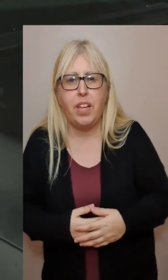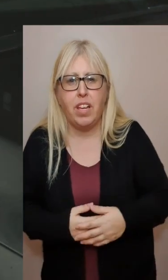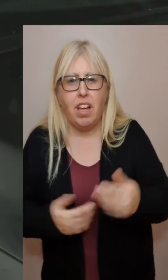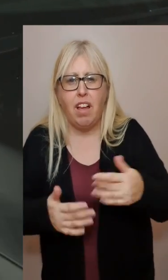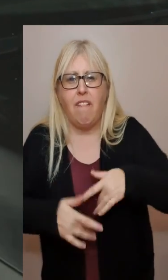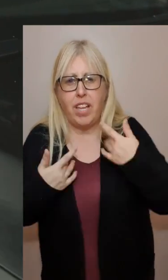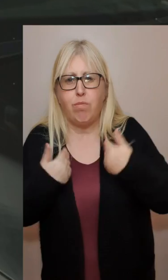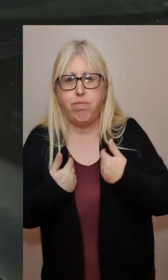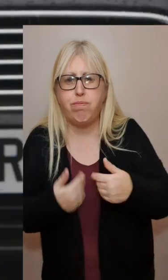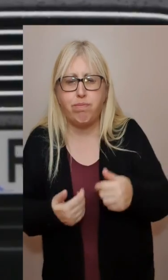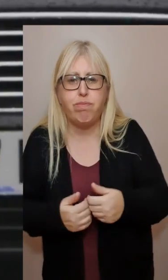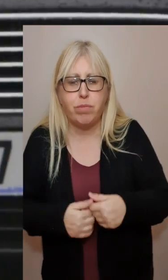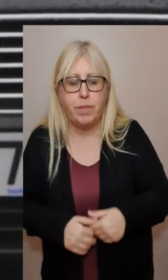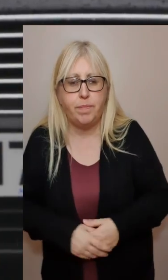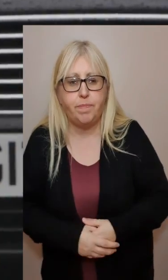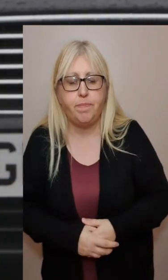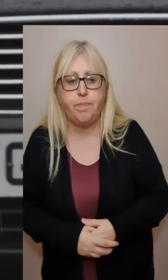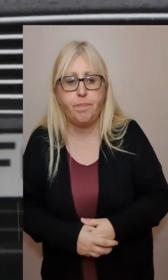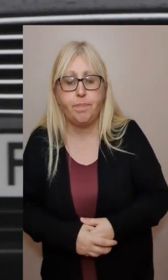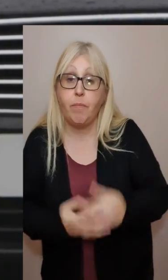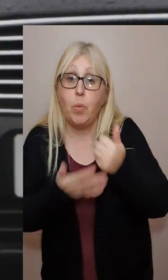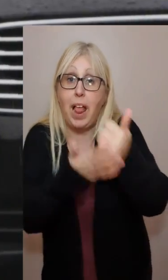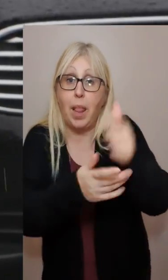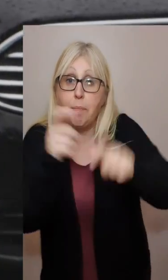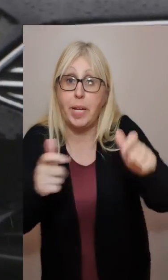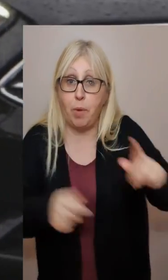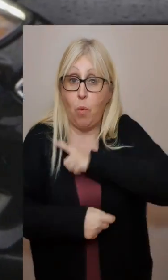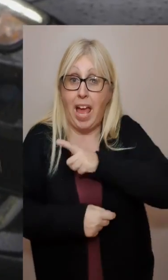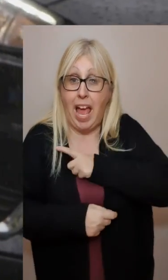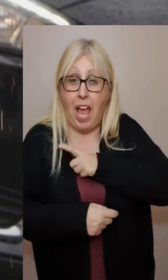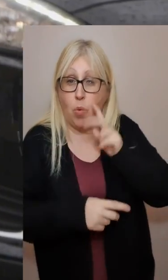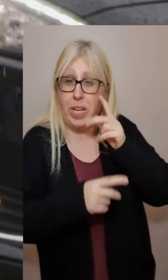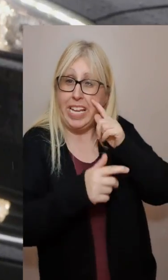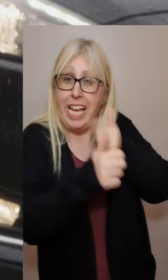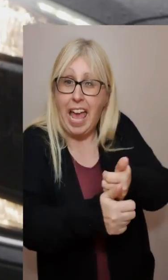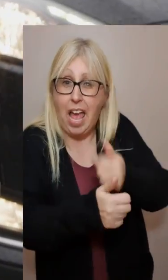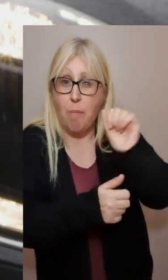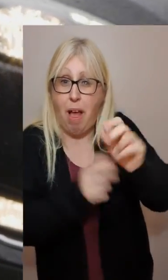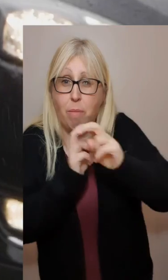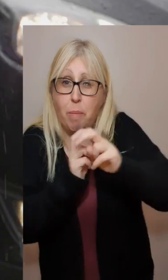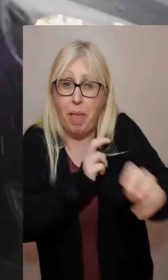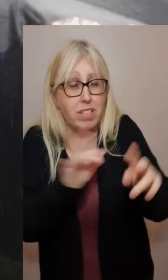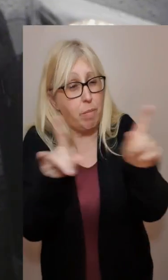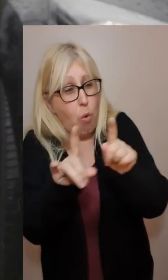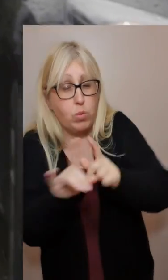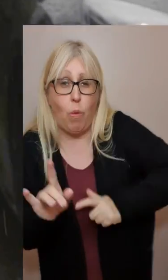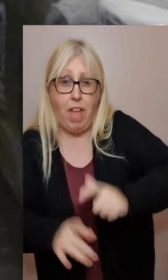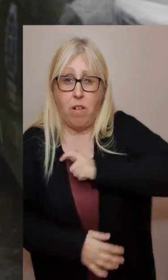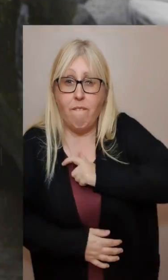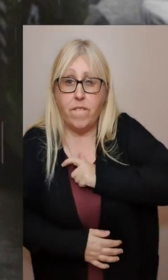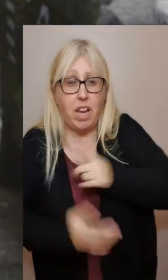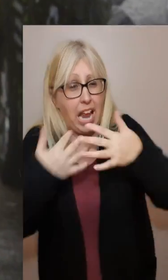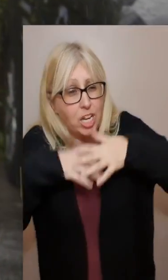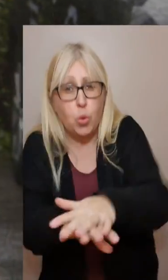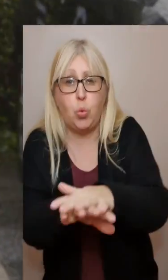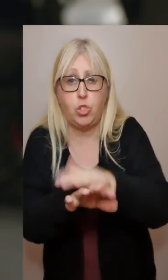rewarding. So we help people because we care about not just their mobility but their confidence and